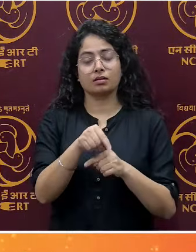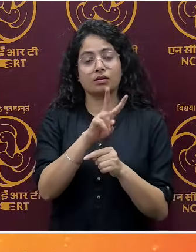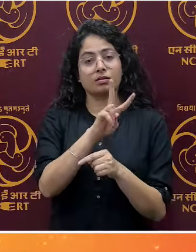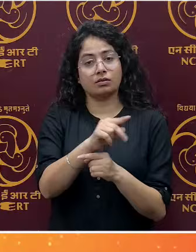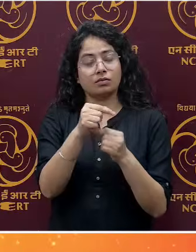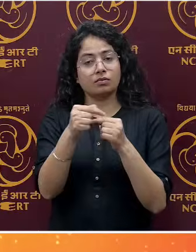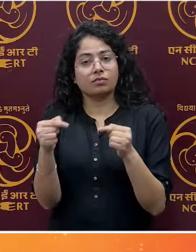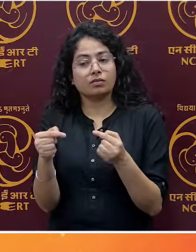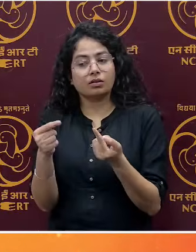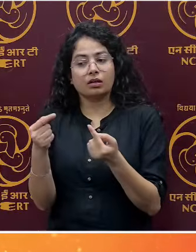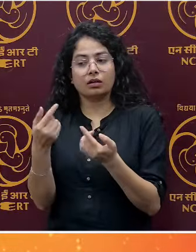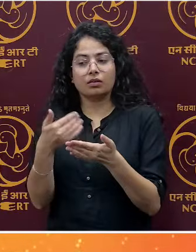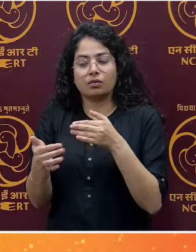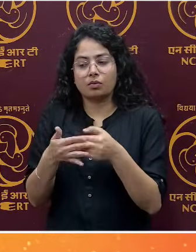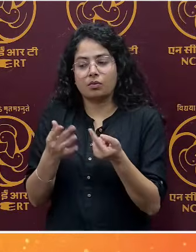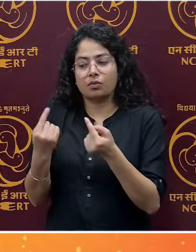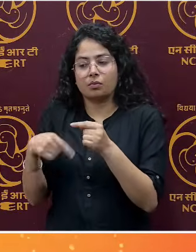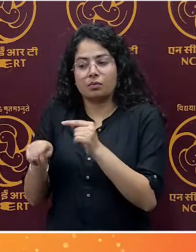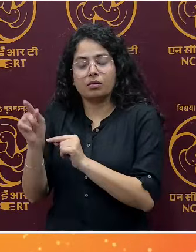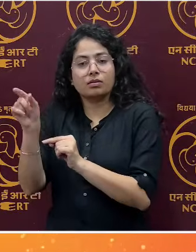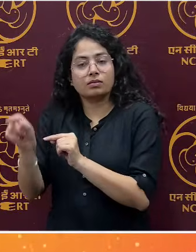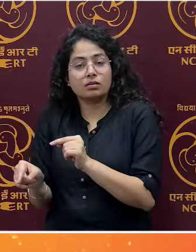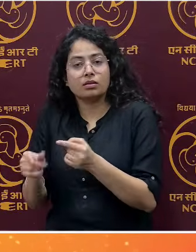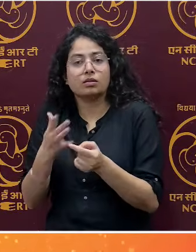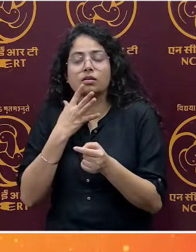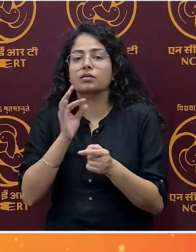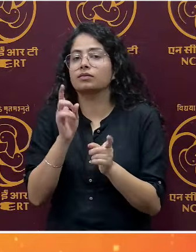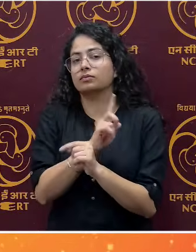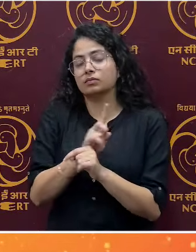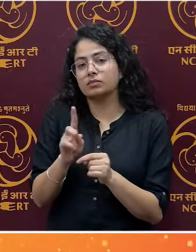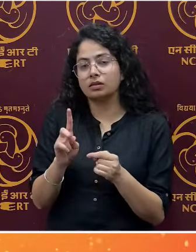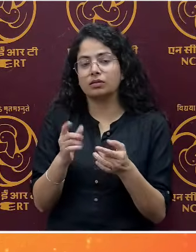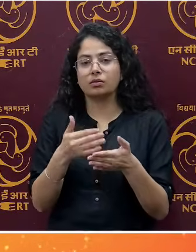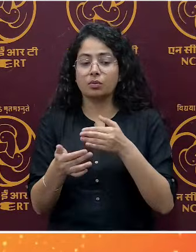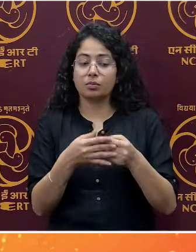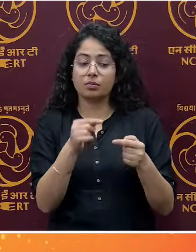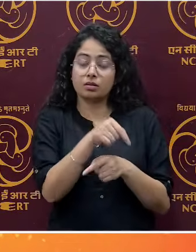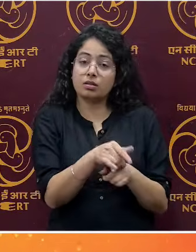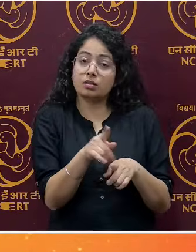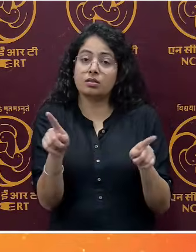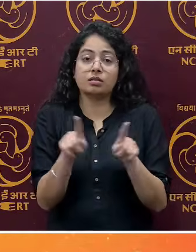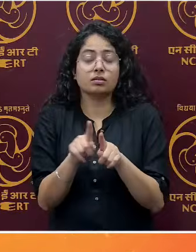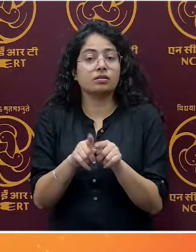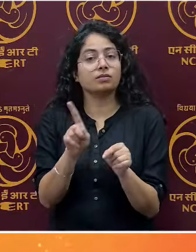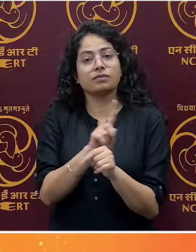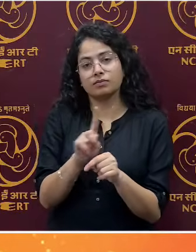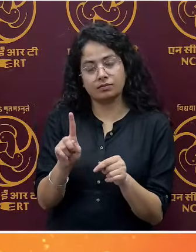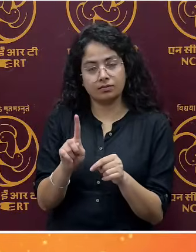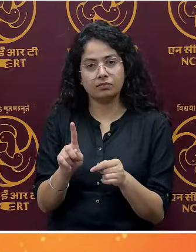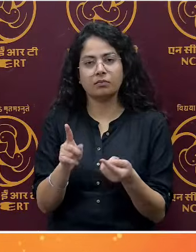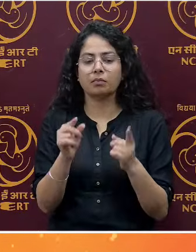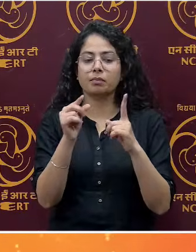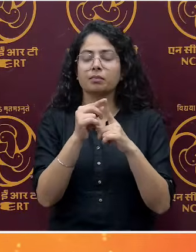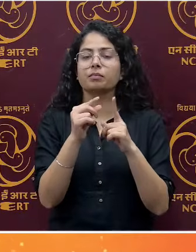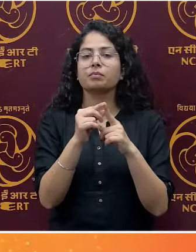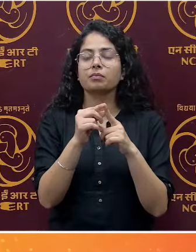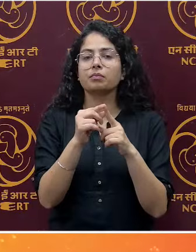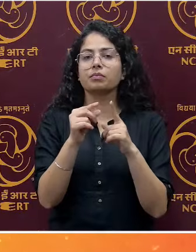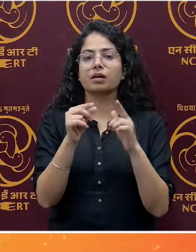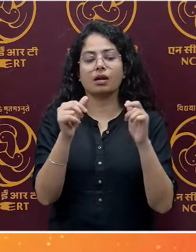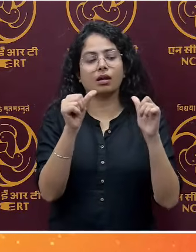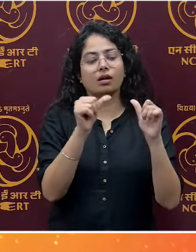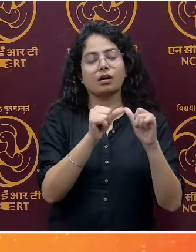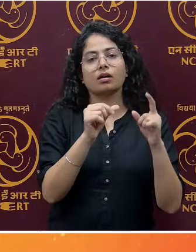user defined. It is not mandatory that you have to take these variables only. You can take P instead of